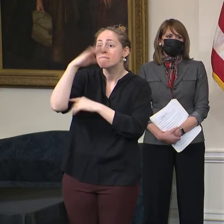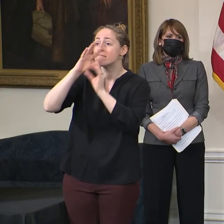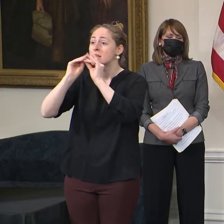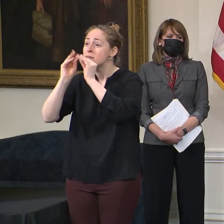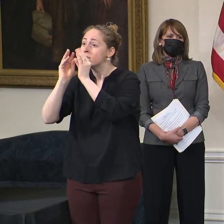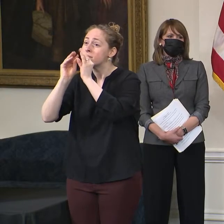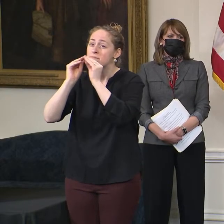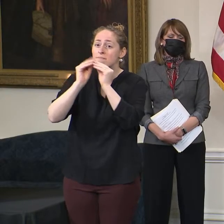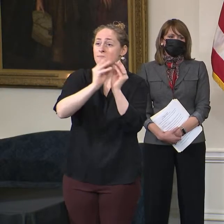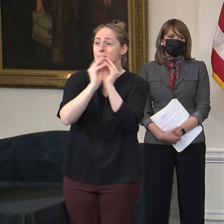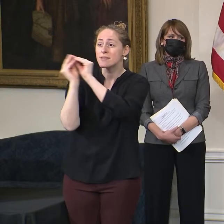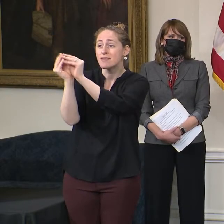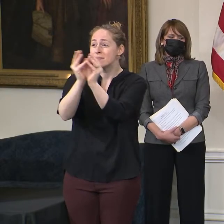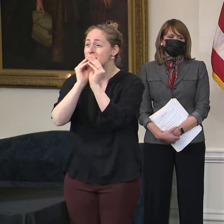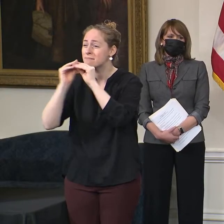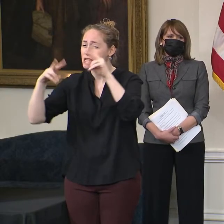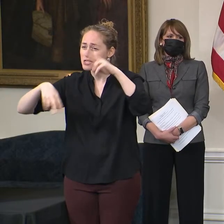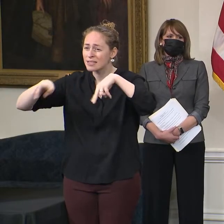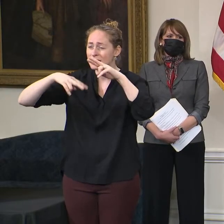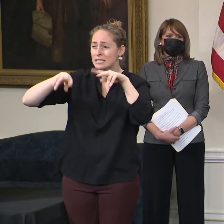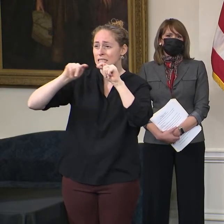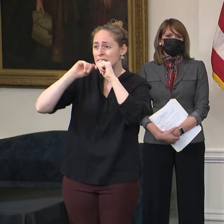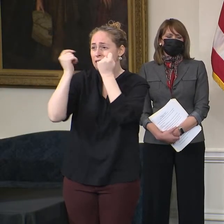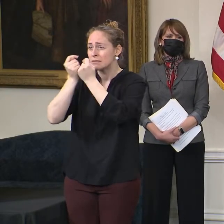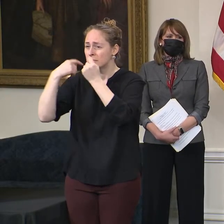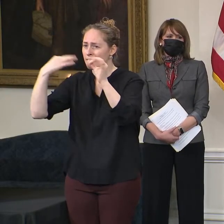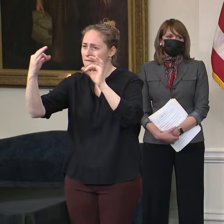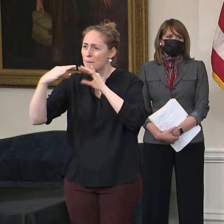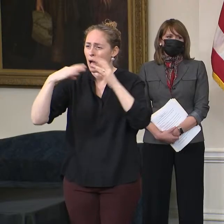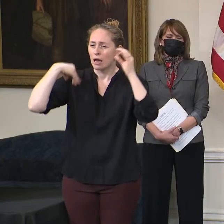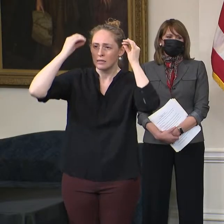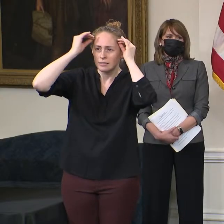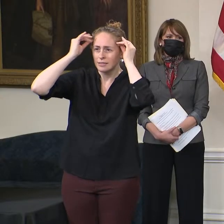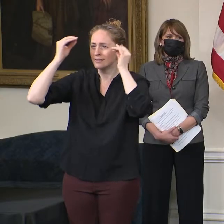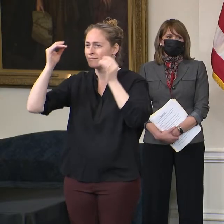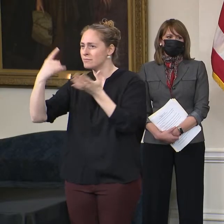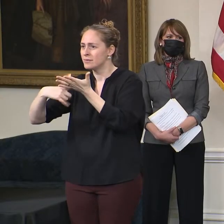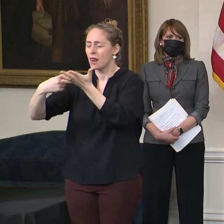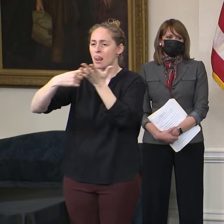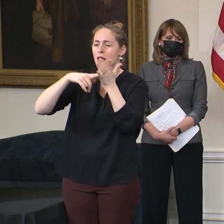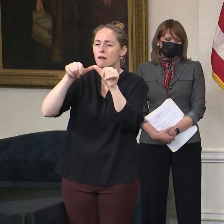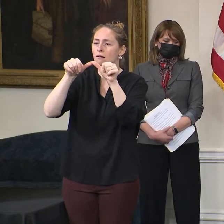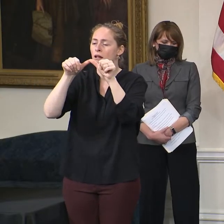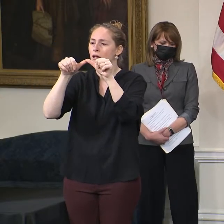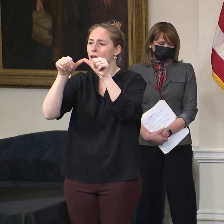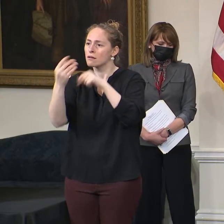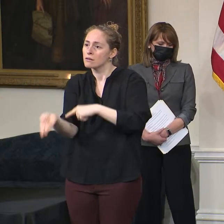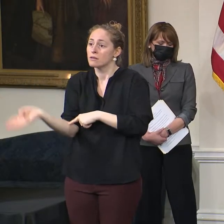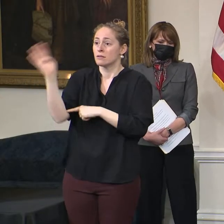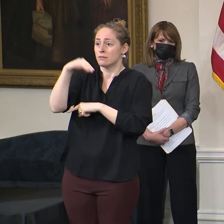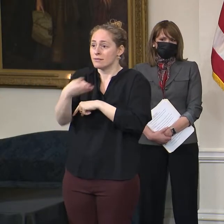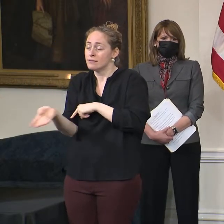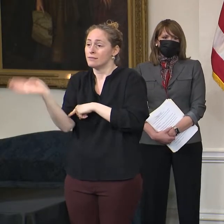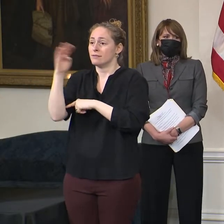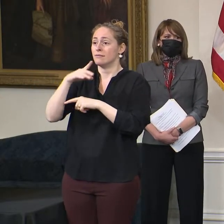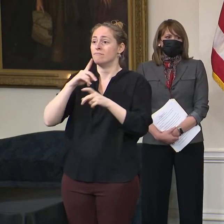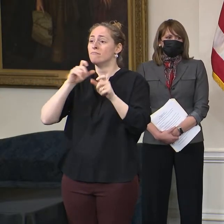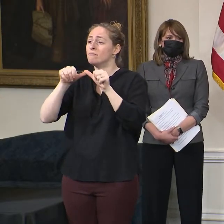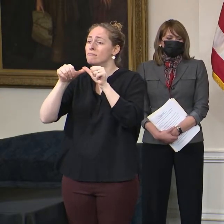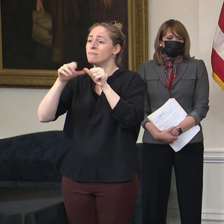watching the metrics, getting all the advice and input. We're watching what's happening across the country and throughout the